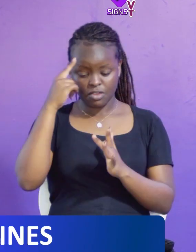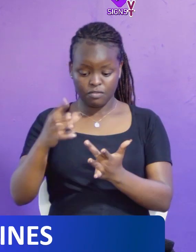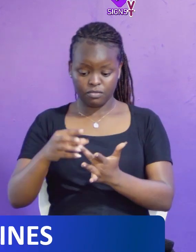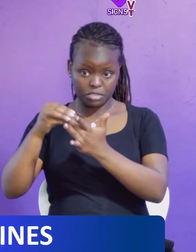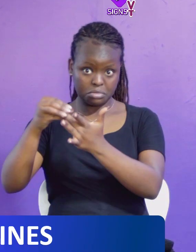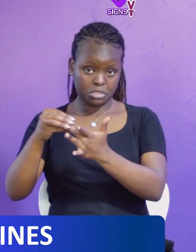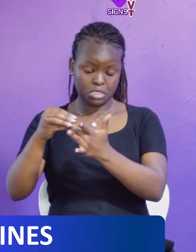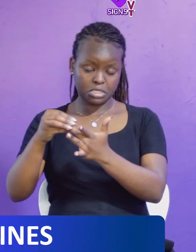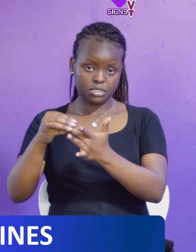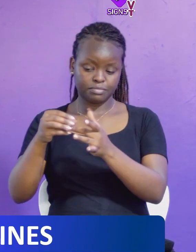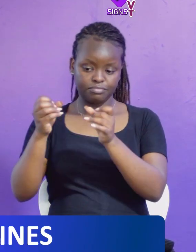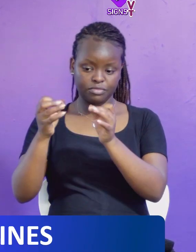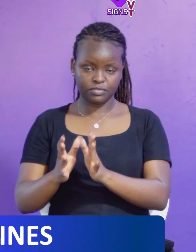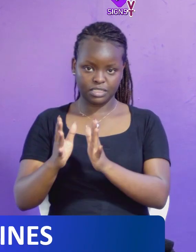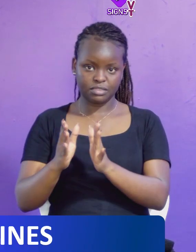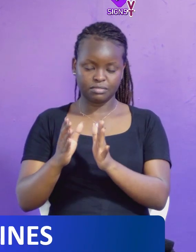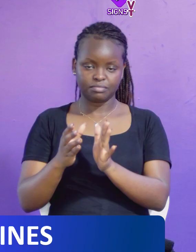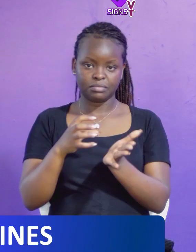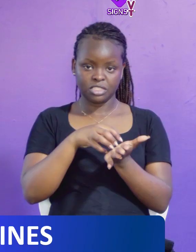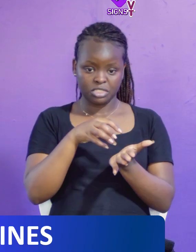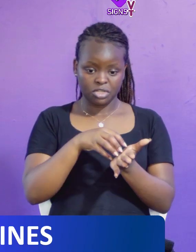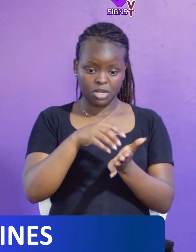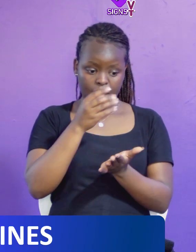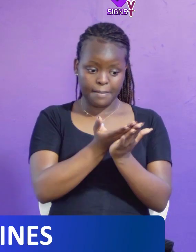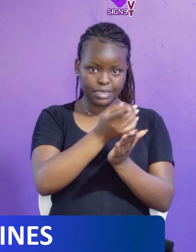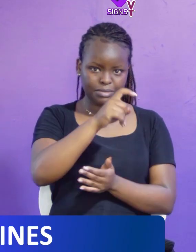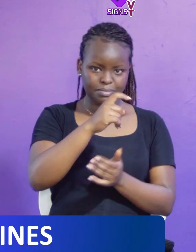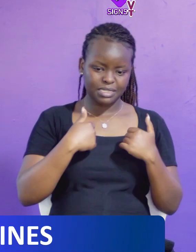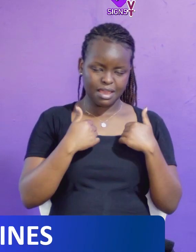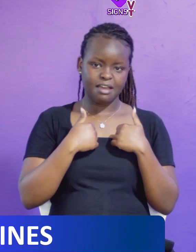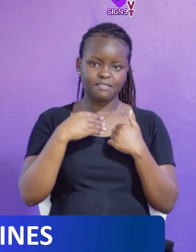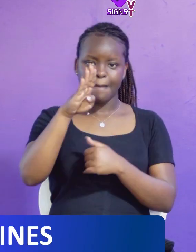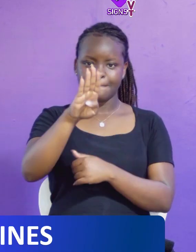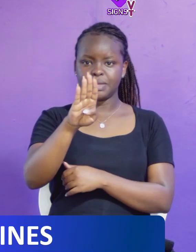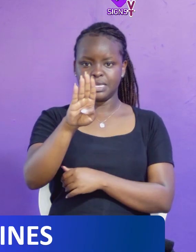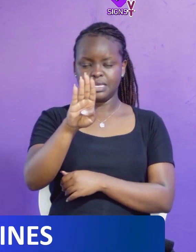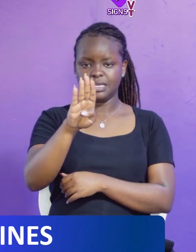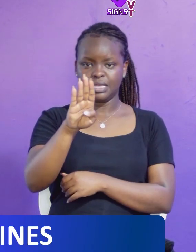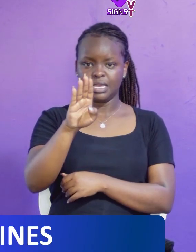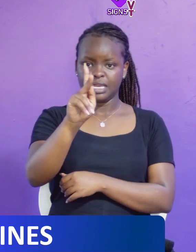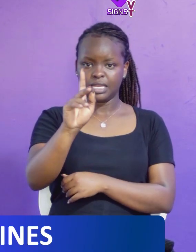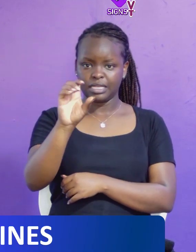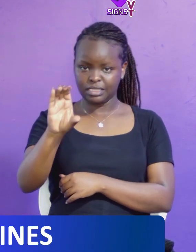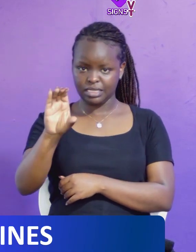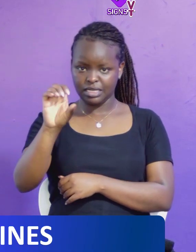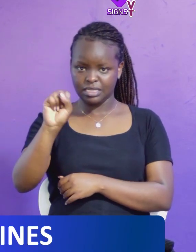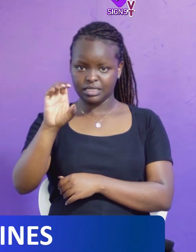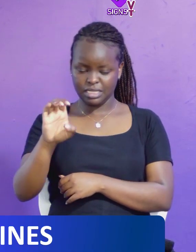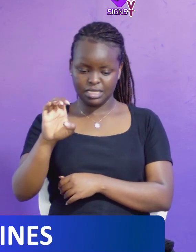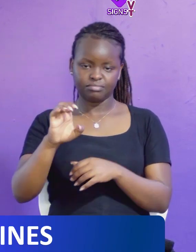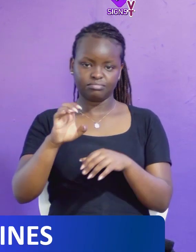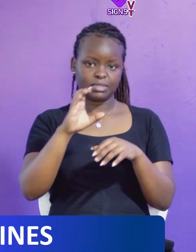specialist officers position, the applicants must have at least a B plane in KCSE with C+ in